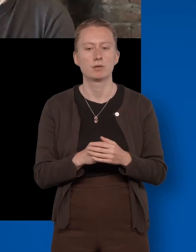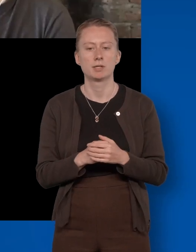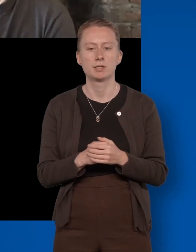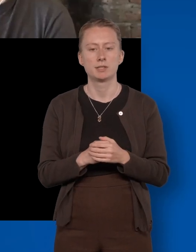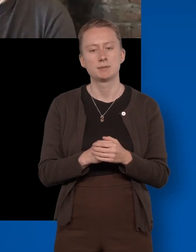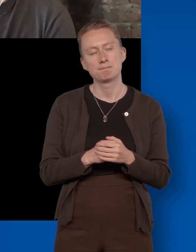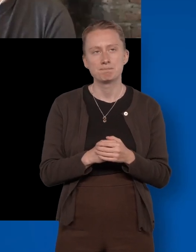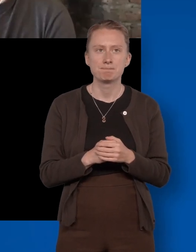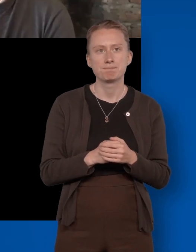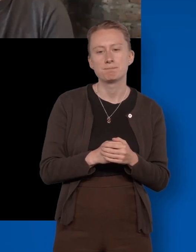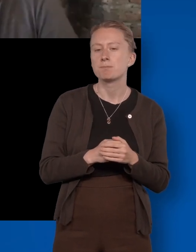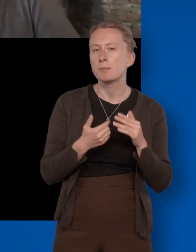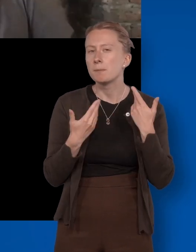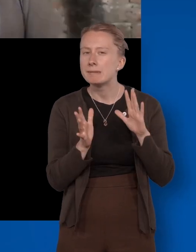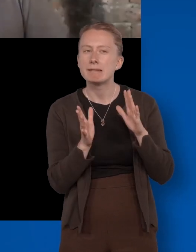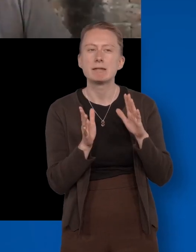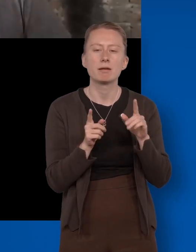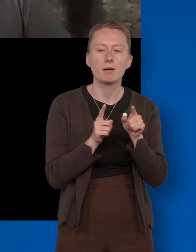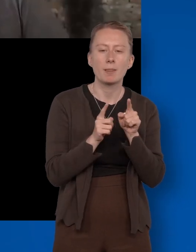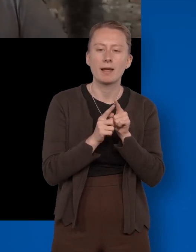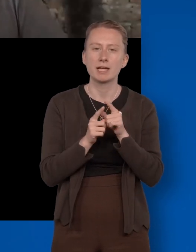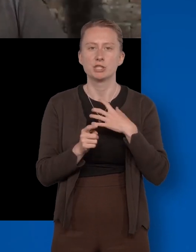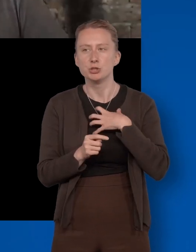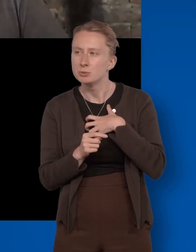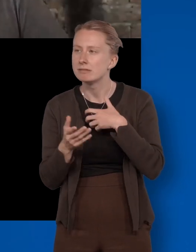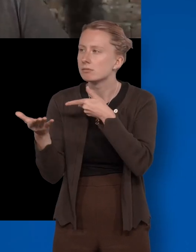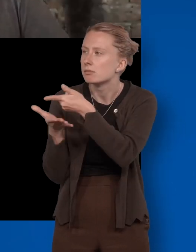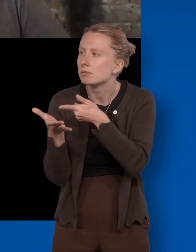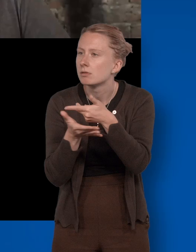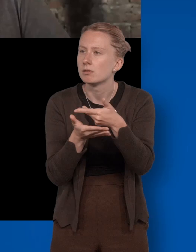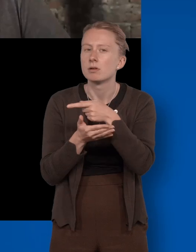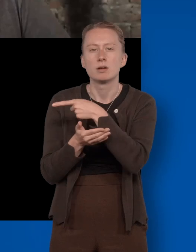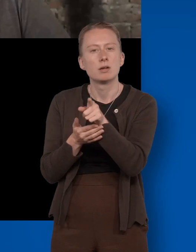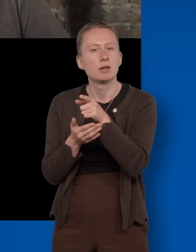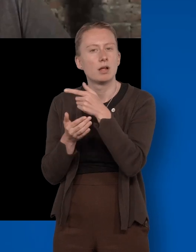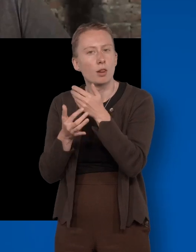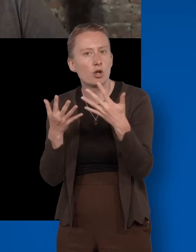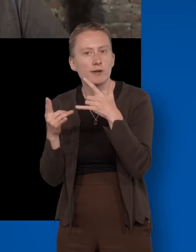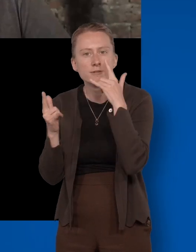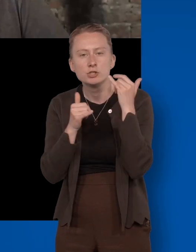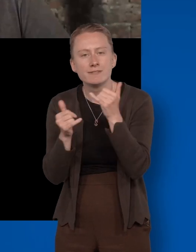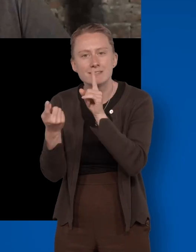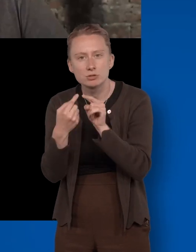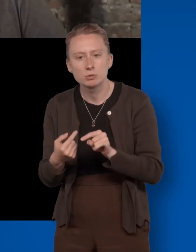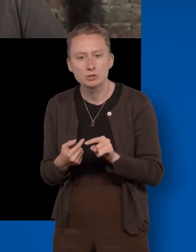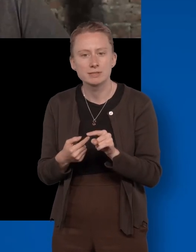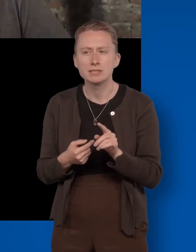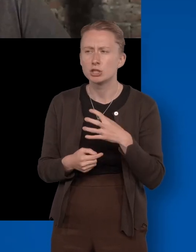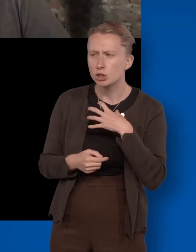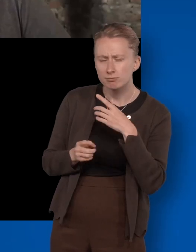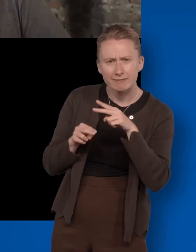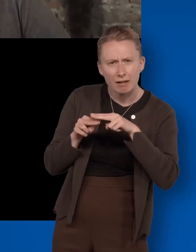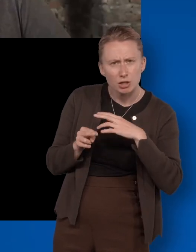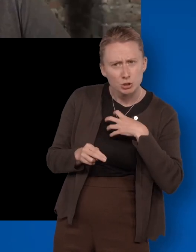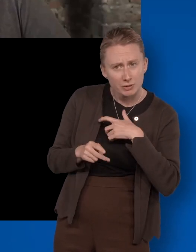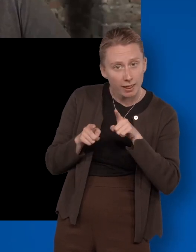of talk to sort of, we work a lot with unions, for example, and they have a lot of server responses. So